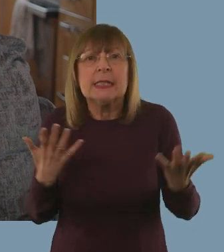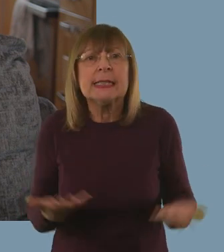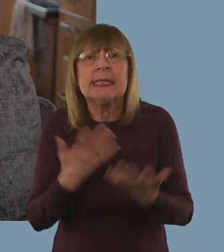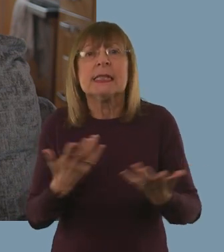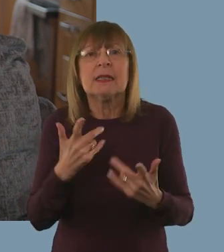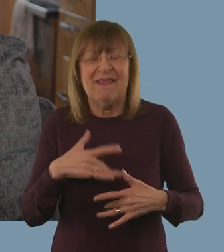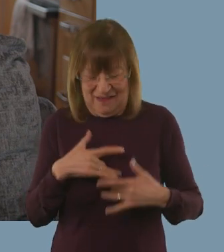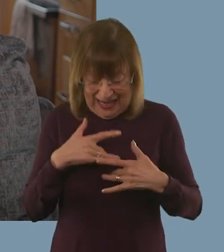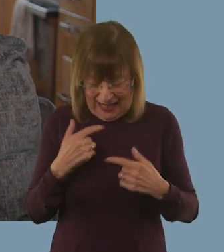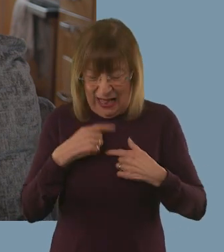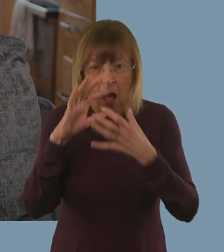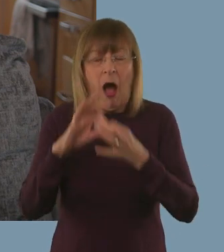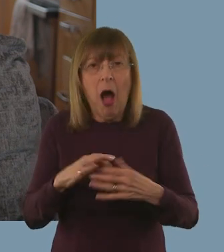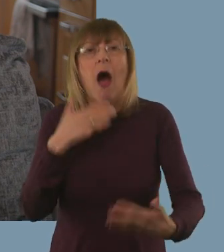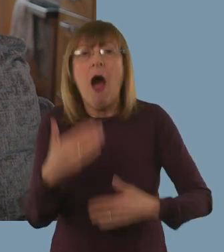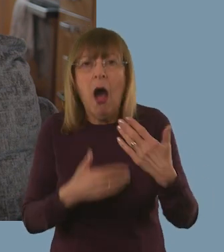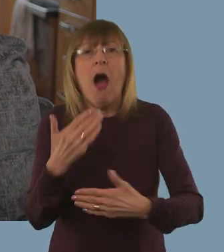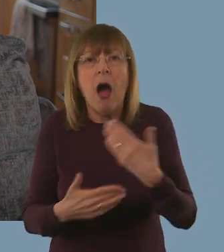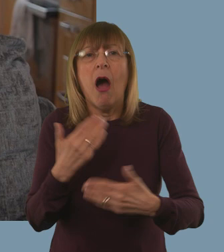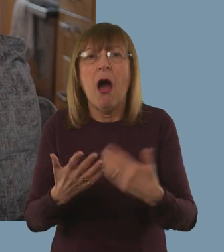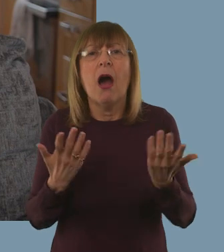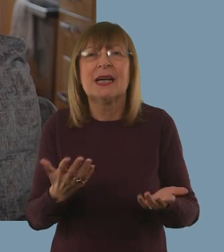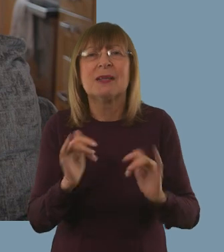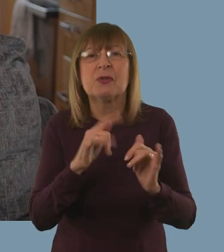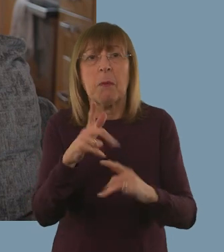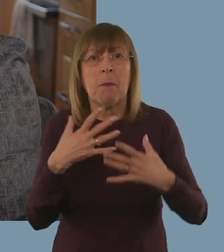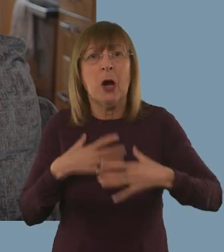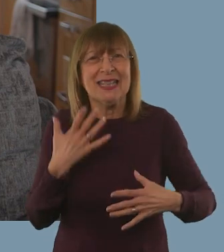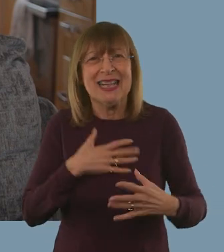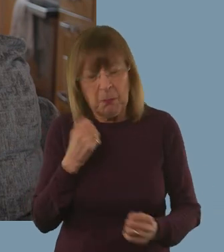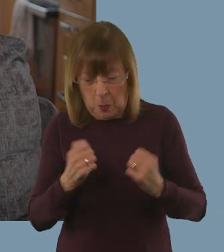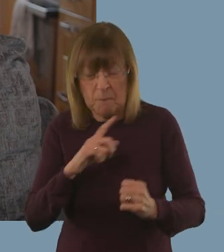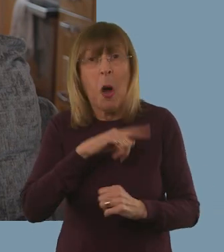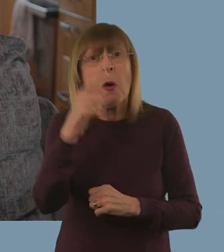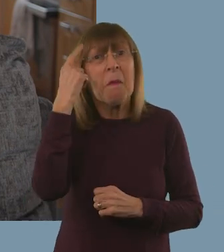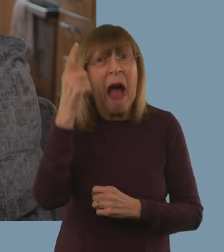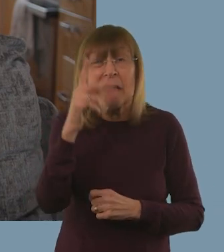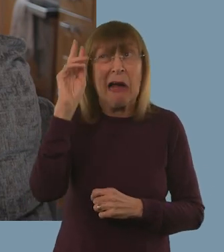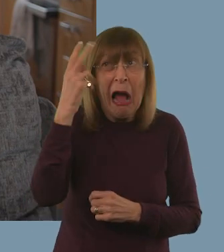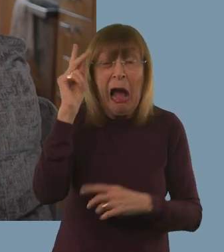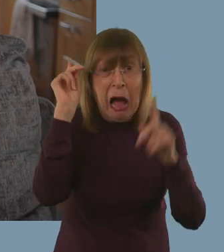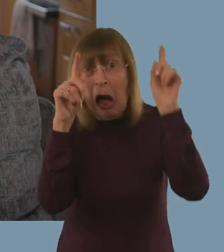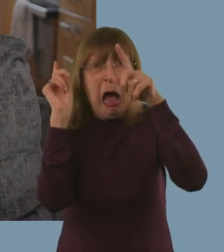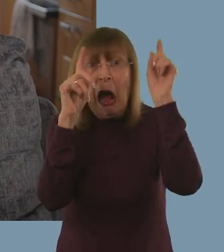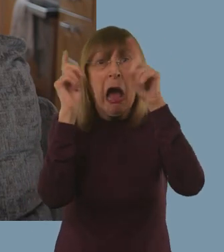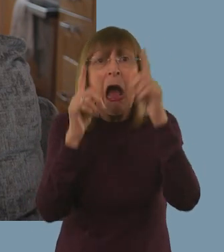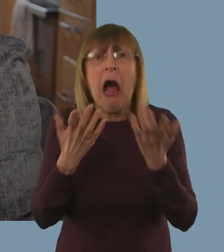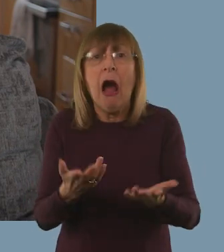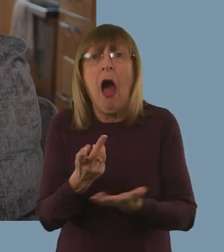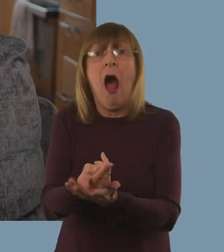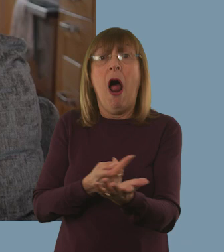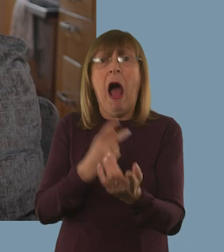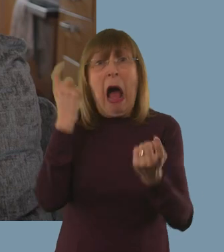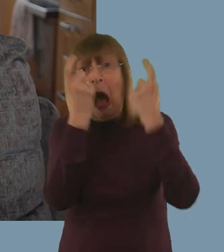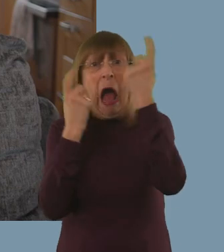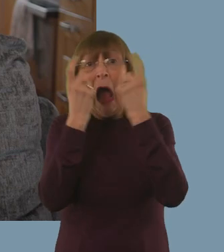adrenaline and you've got all these kind of feelings that you're processing, and sometimes your body needs to move because your mind's moving so fast. Actually just lying there